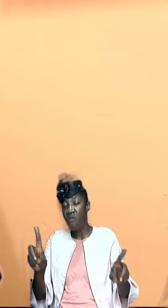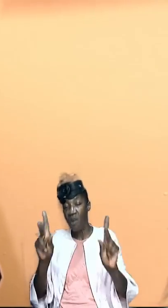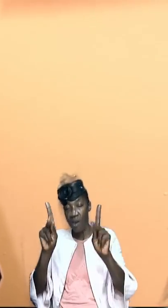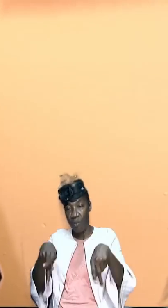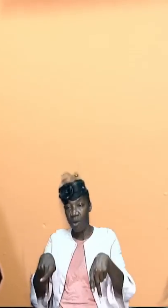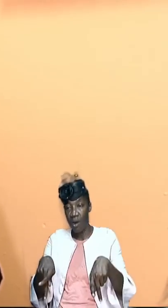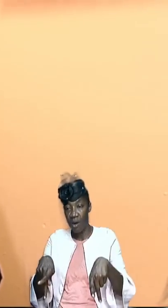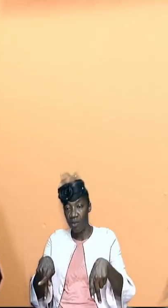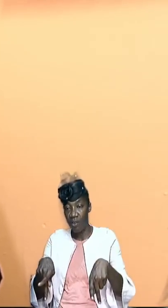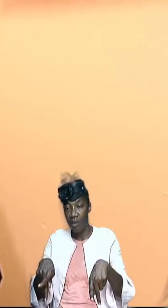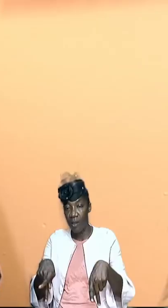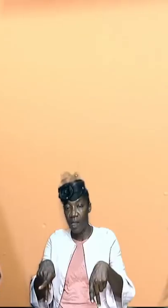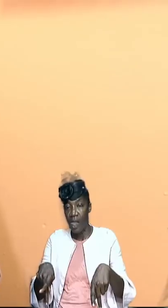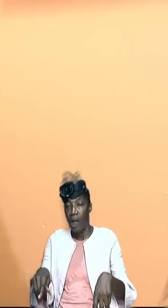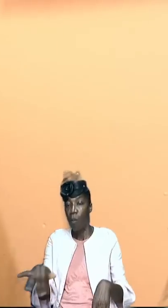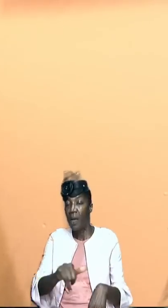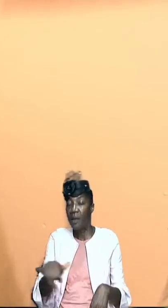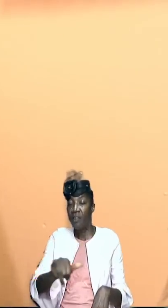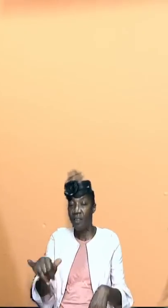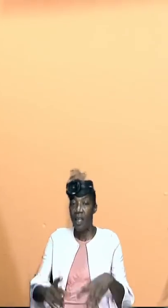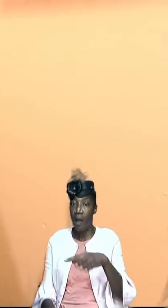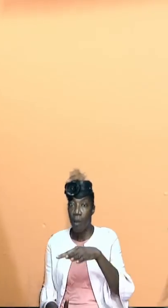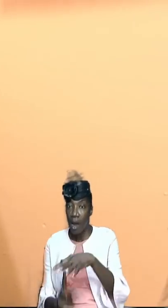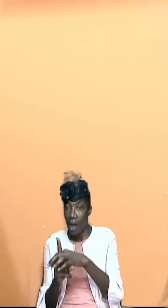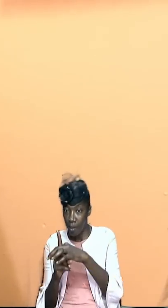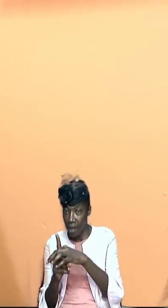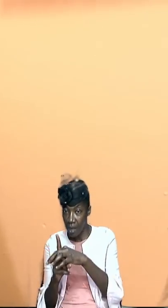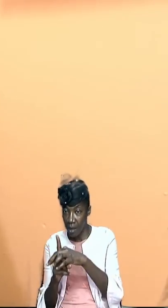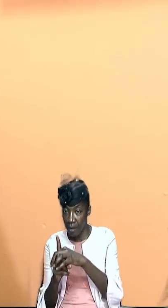by virtue of the same evolution,